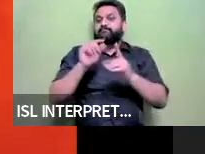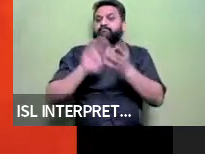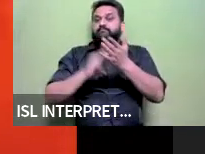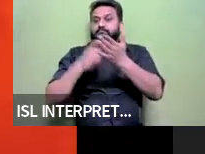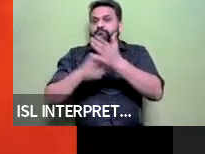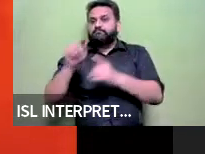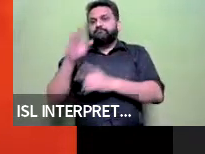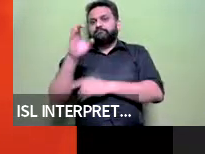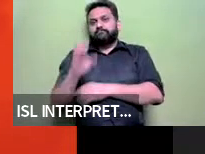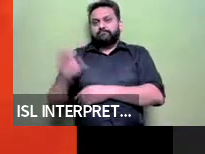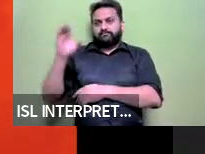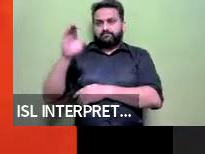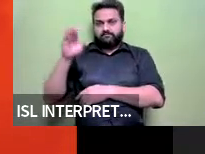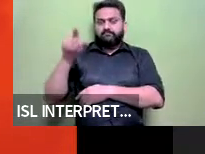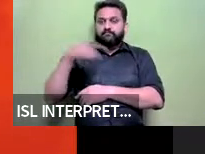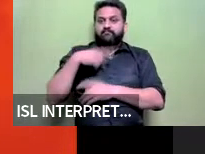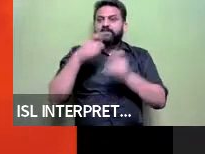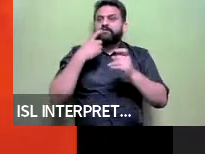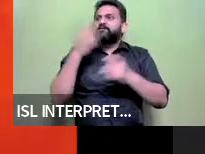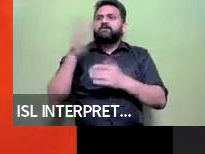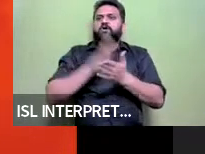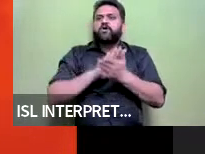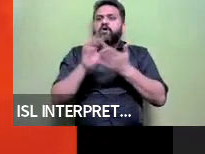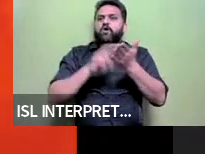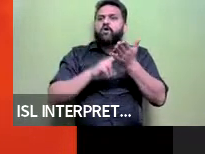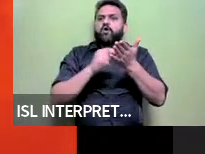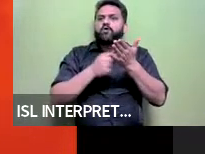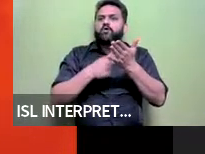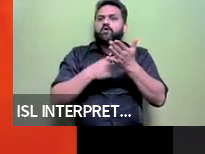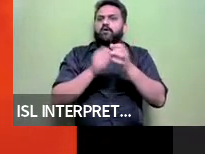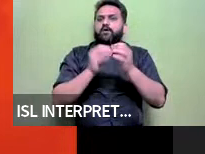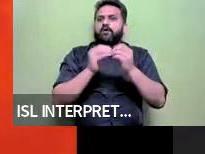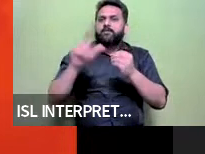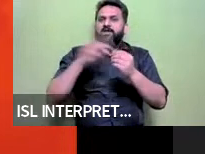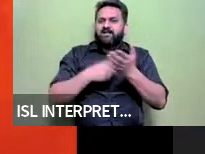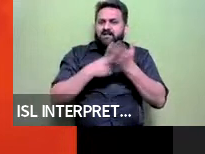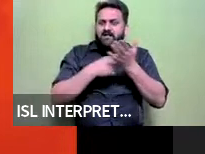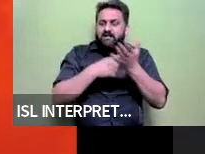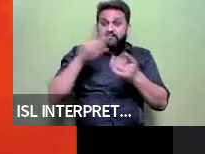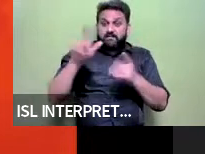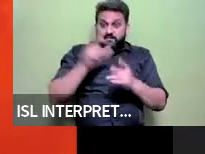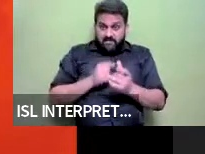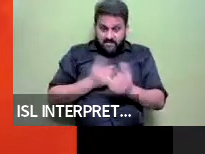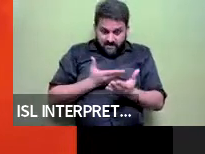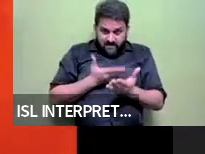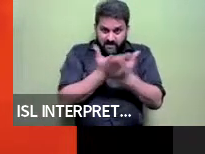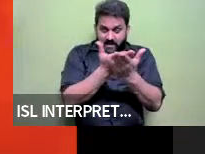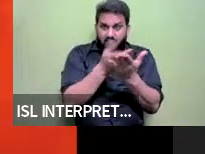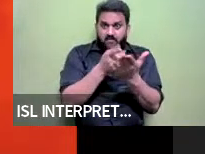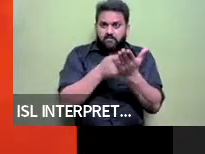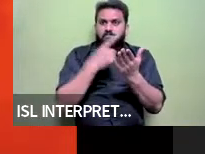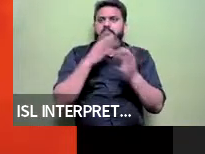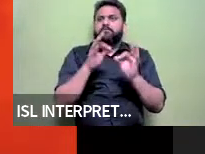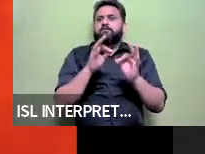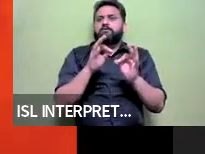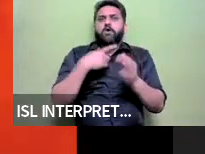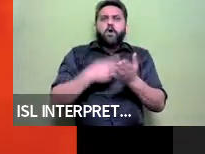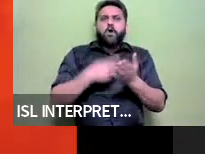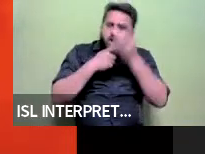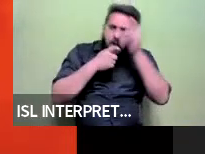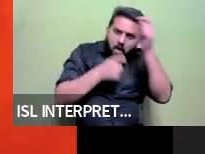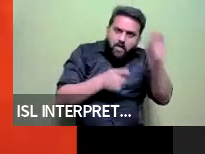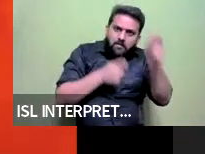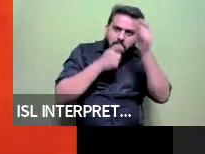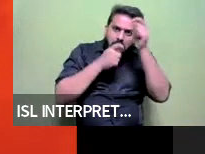Sometimes the people also use honorable tribunal or anything. Arbitration is very informal. You don't have to have honorable. It's